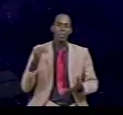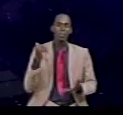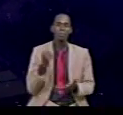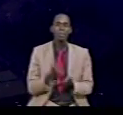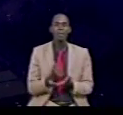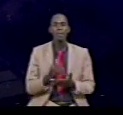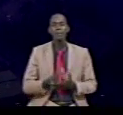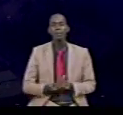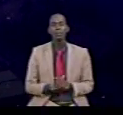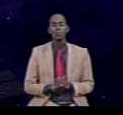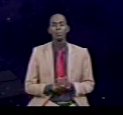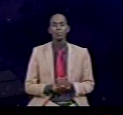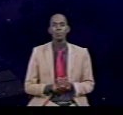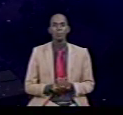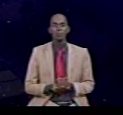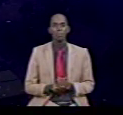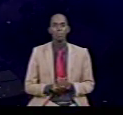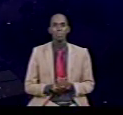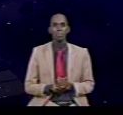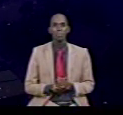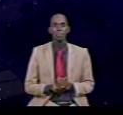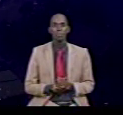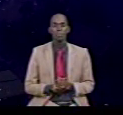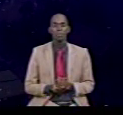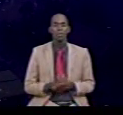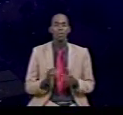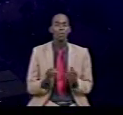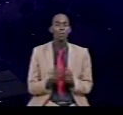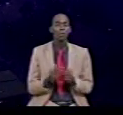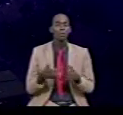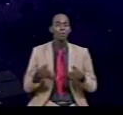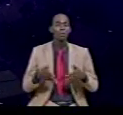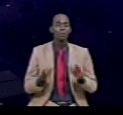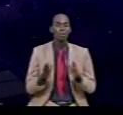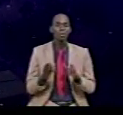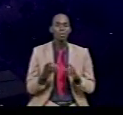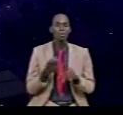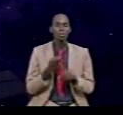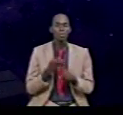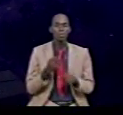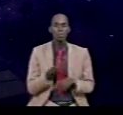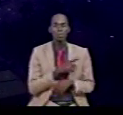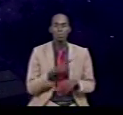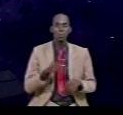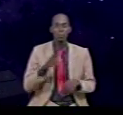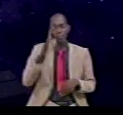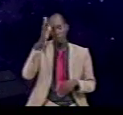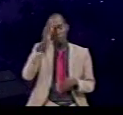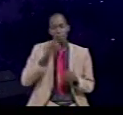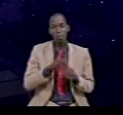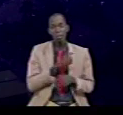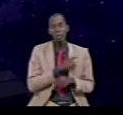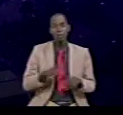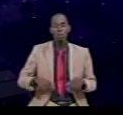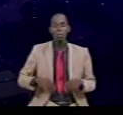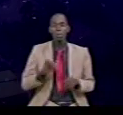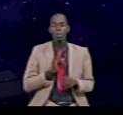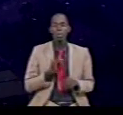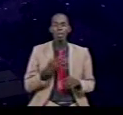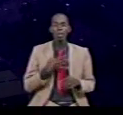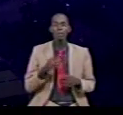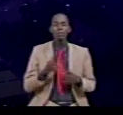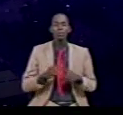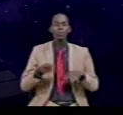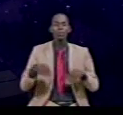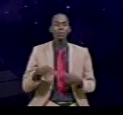Amen. With the kind permission of our Father in the Lord, I'd like to give a special and warm